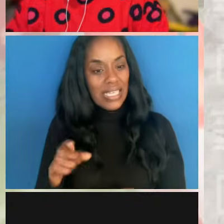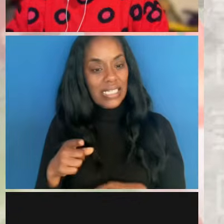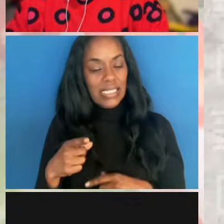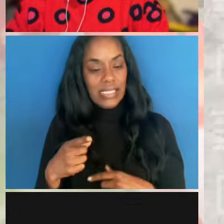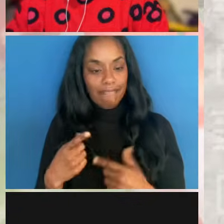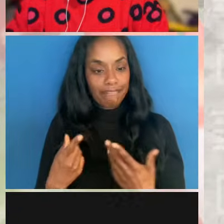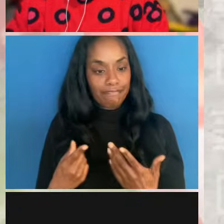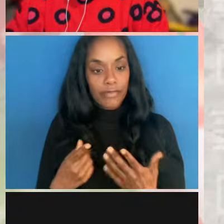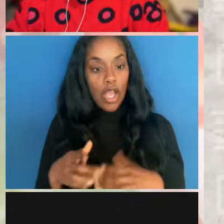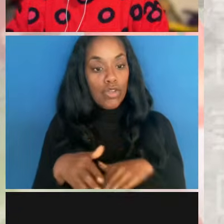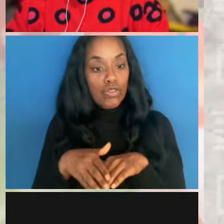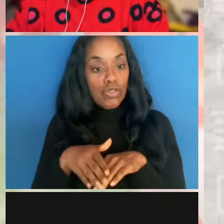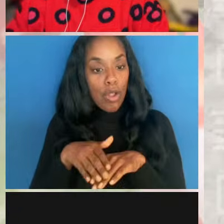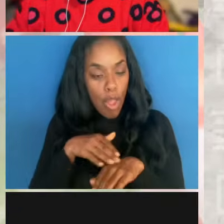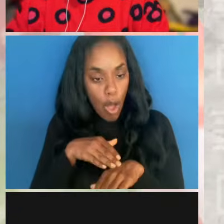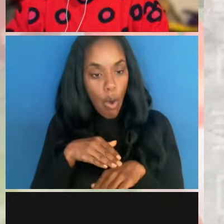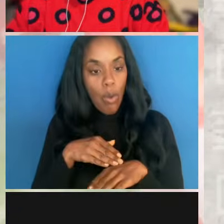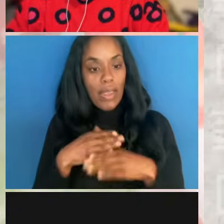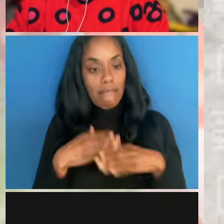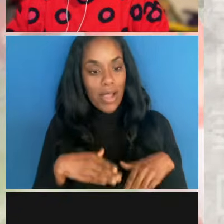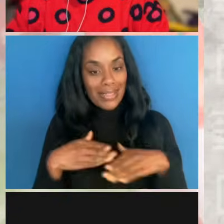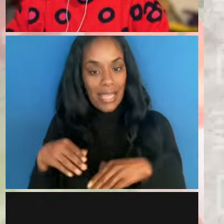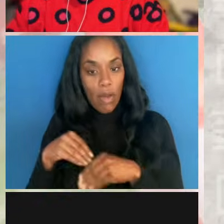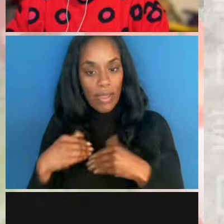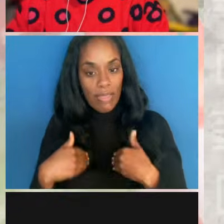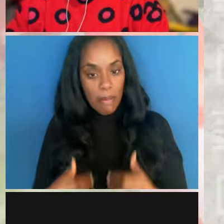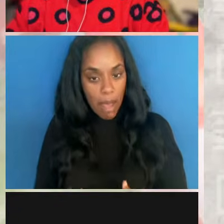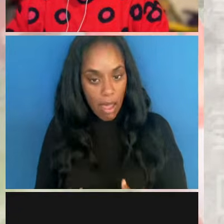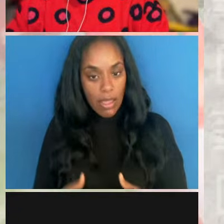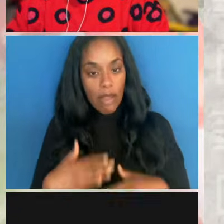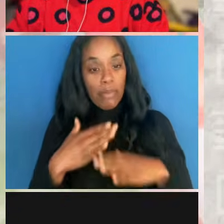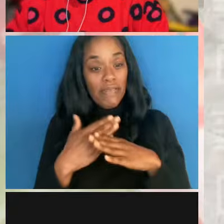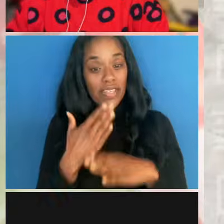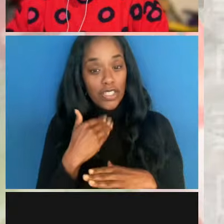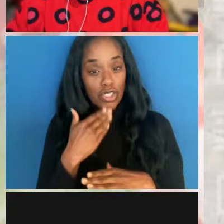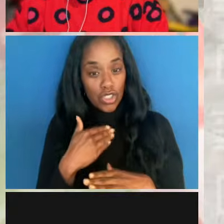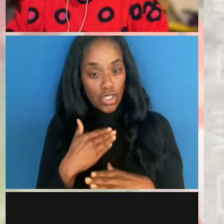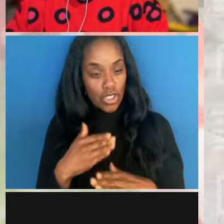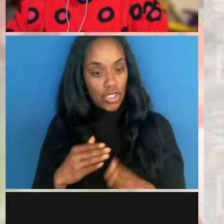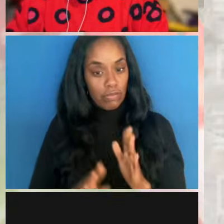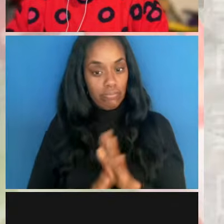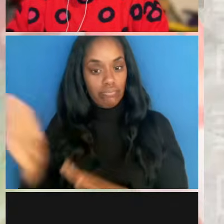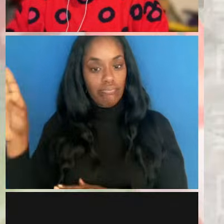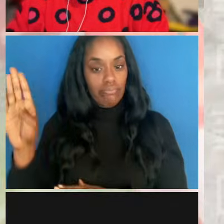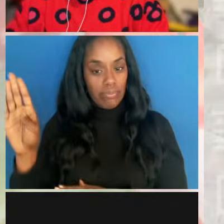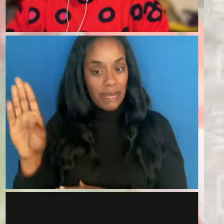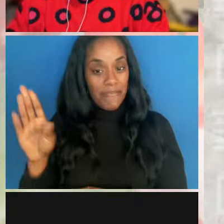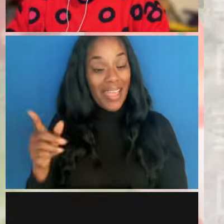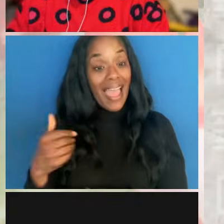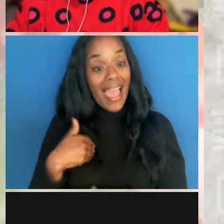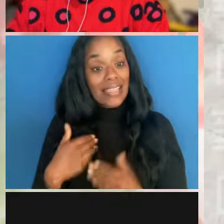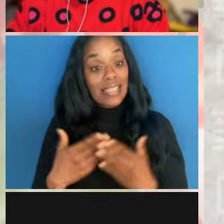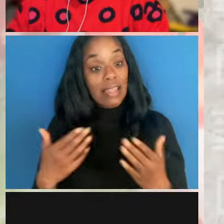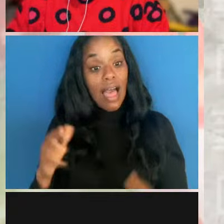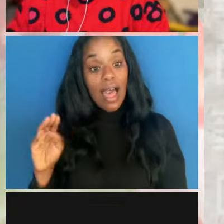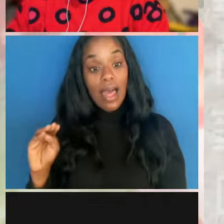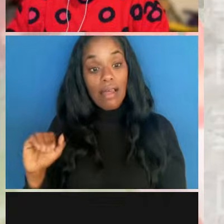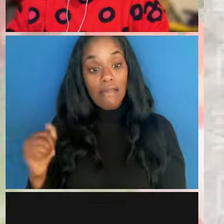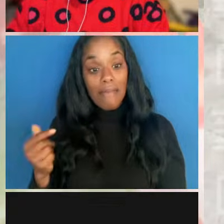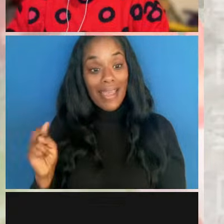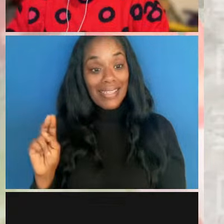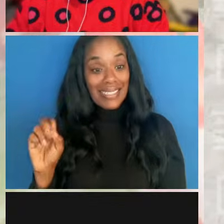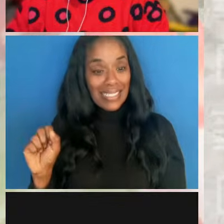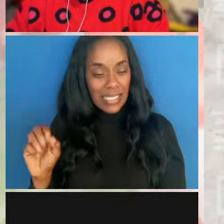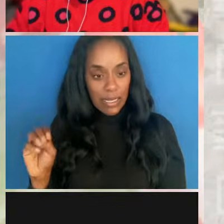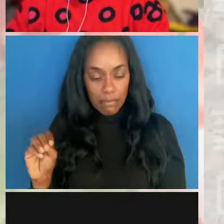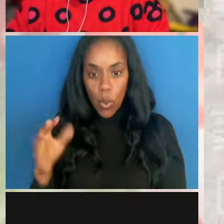that damage our artery walls. They're also magnesium rich because magnesium is a master mineral for the heart,